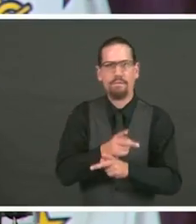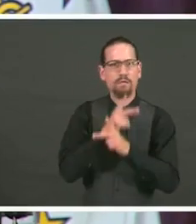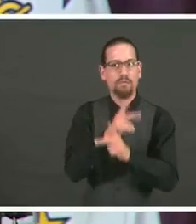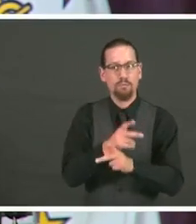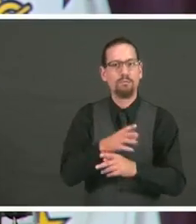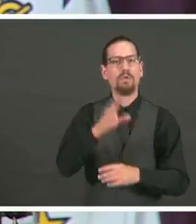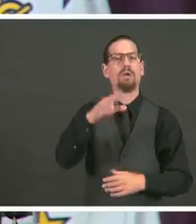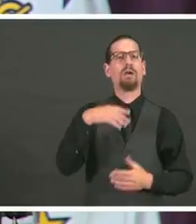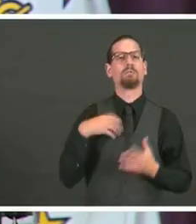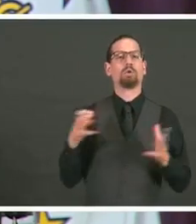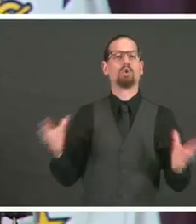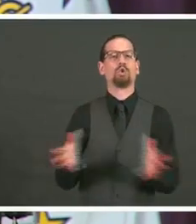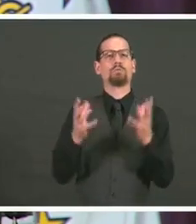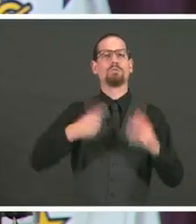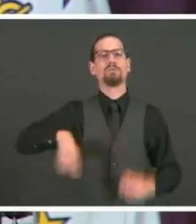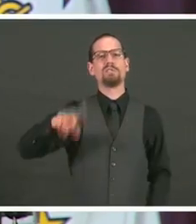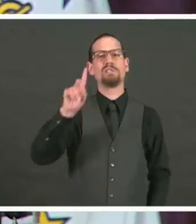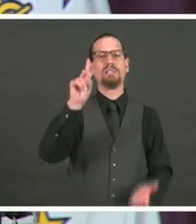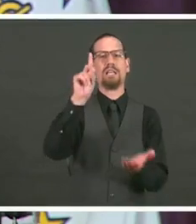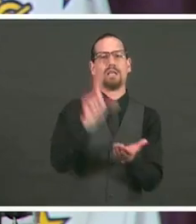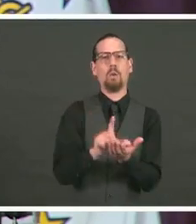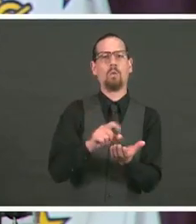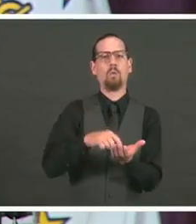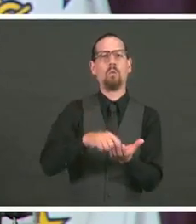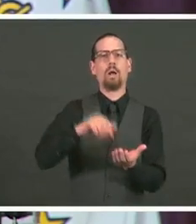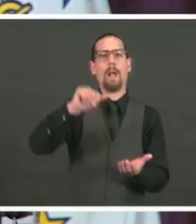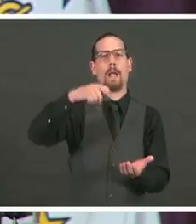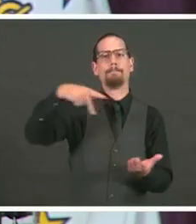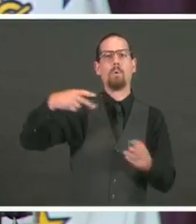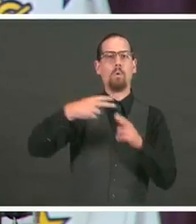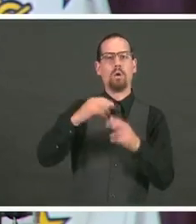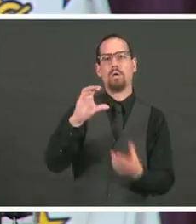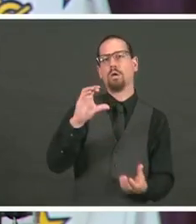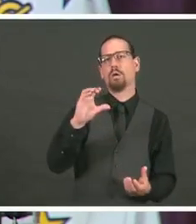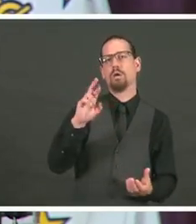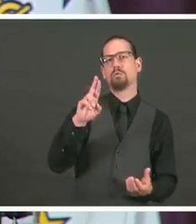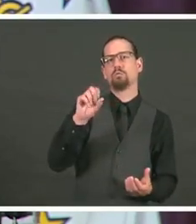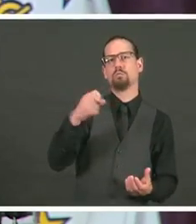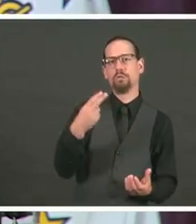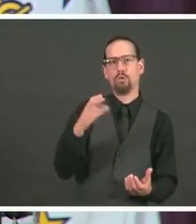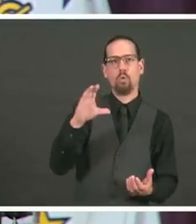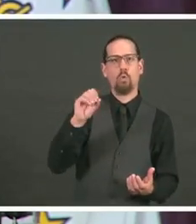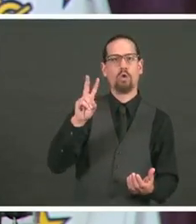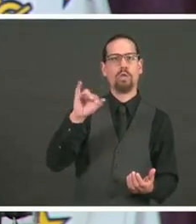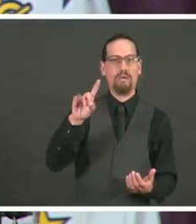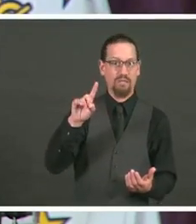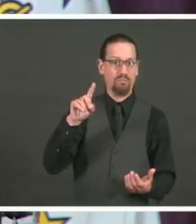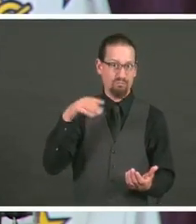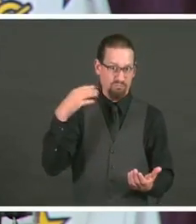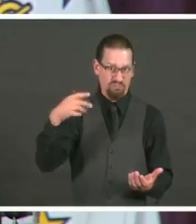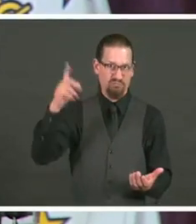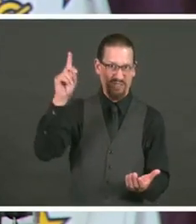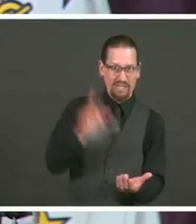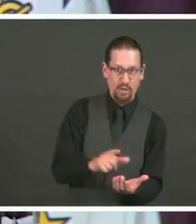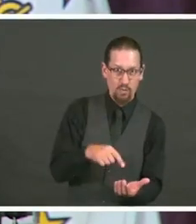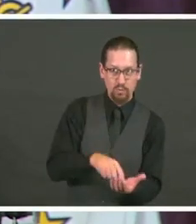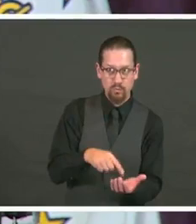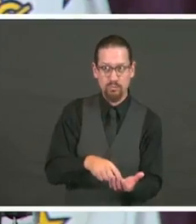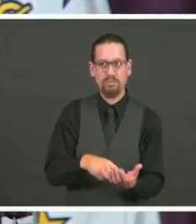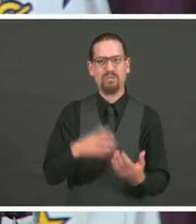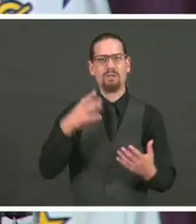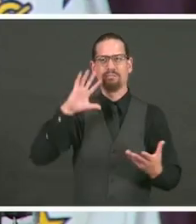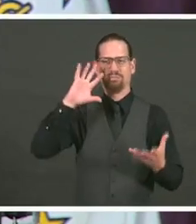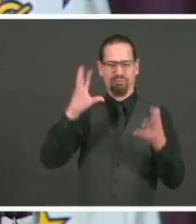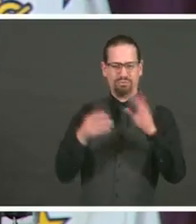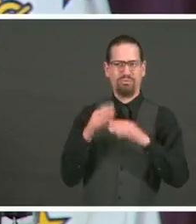We're up to more than 70,000 Rhode Islanders, so thank you to the 70,000 of you who've done it. You can go to the Apple App